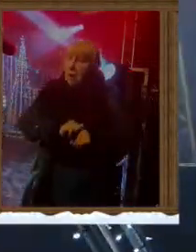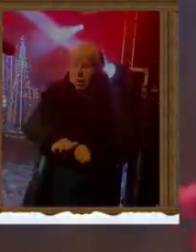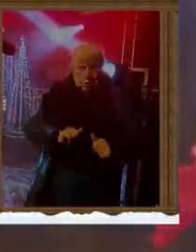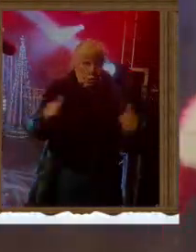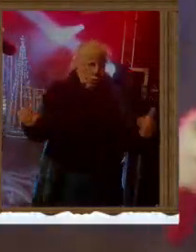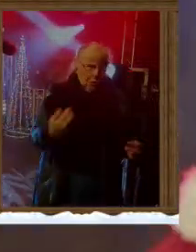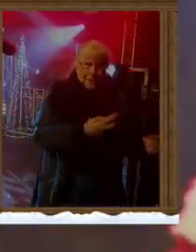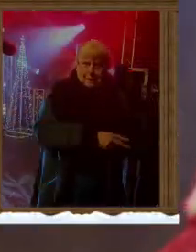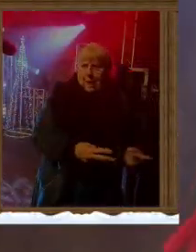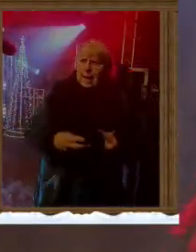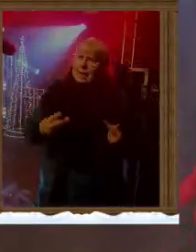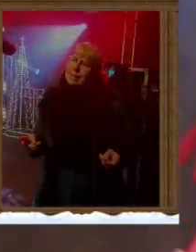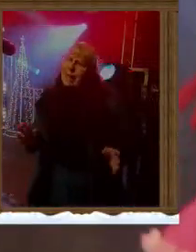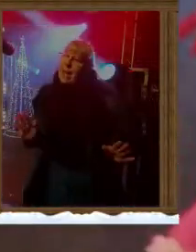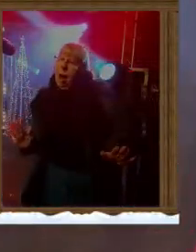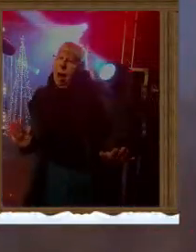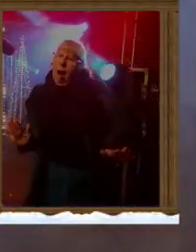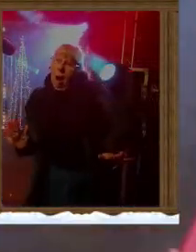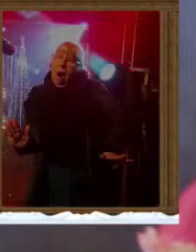Great dancing. Woo!